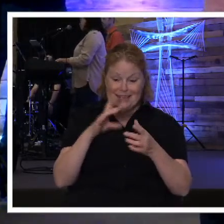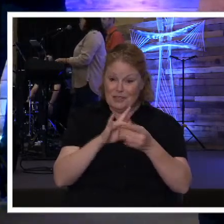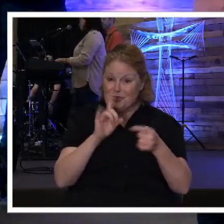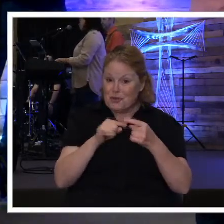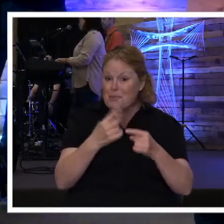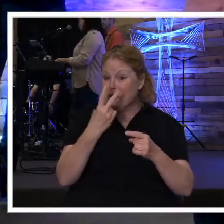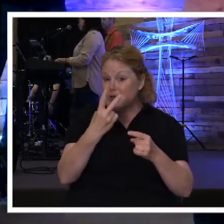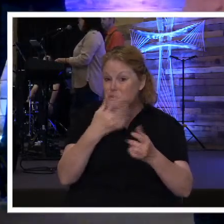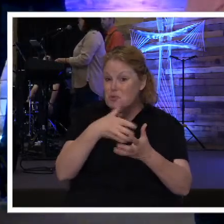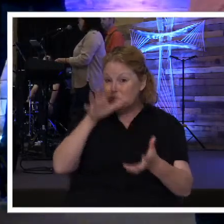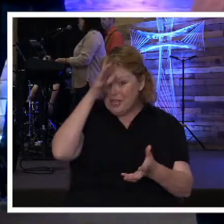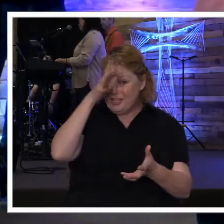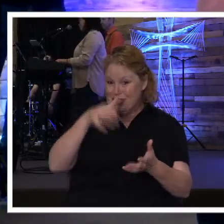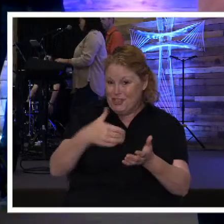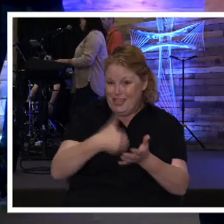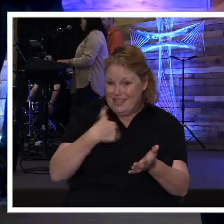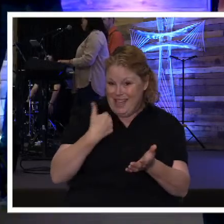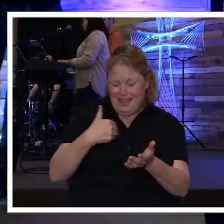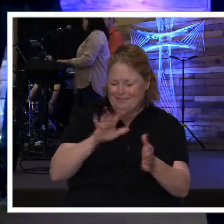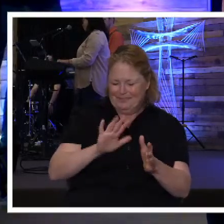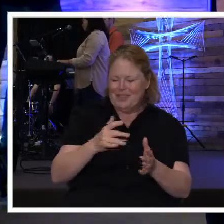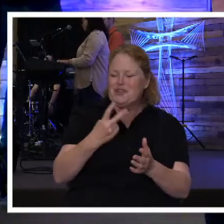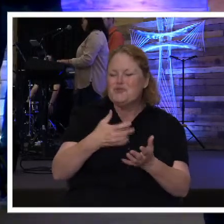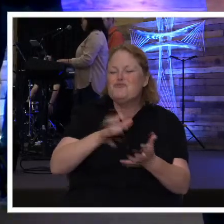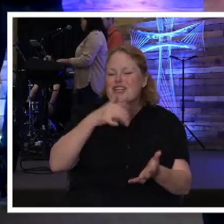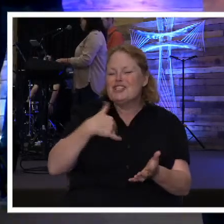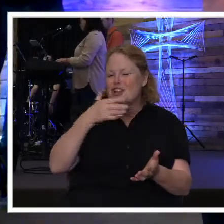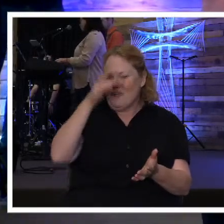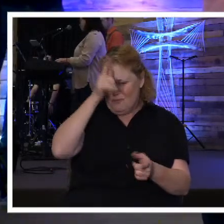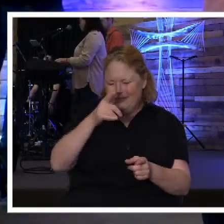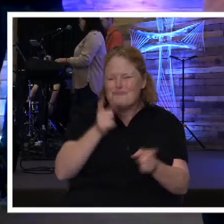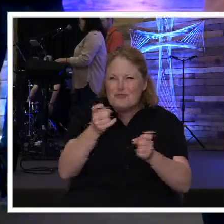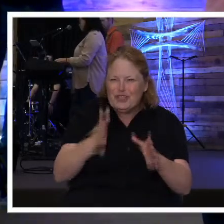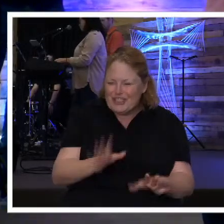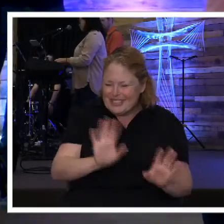rulers. Jesus is standing there talking to this young man,